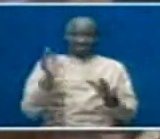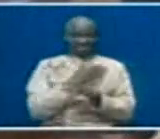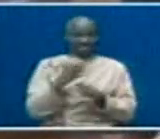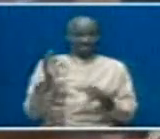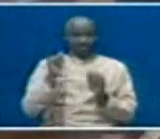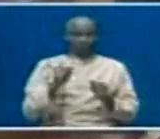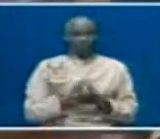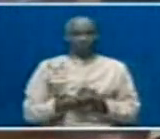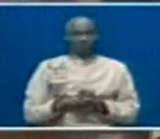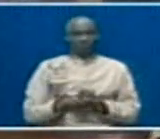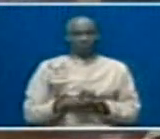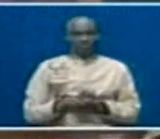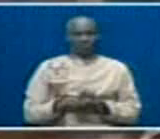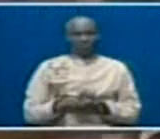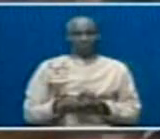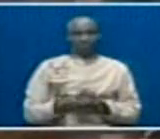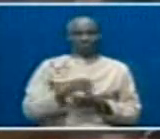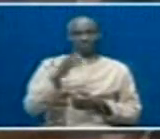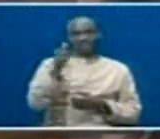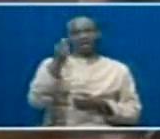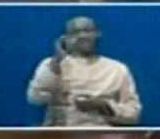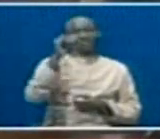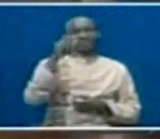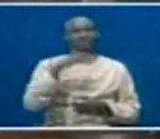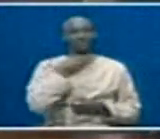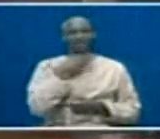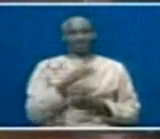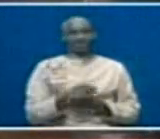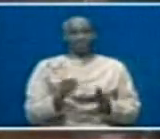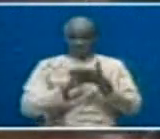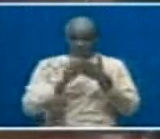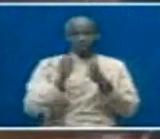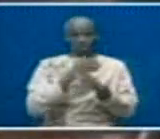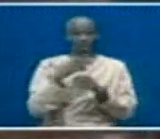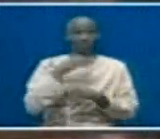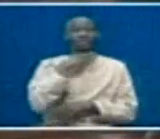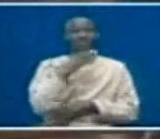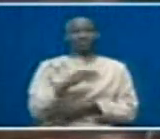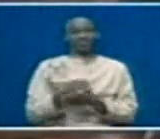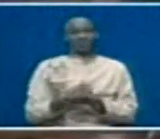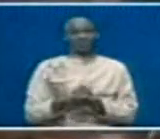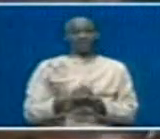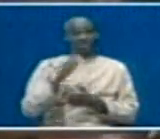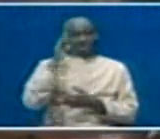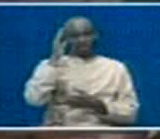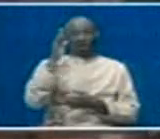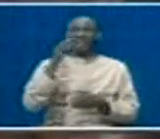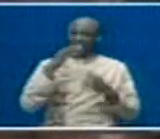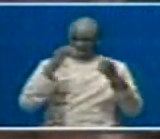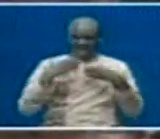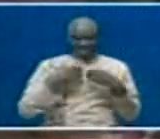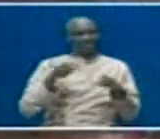I sing it? Yeah, sing it. Ali's dead. I wrote him this song about Ali. Now he died sing. With